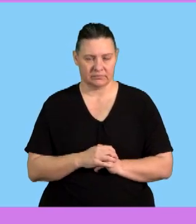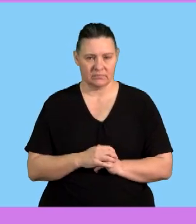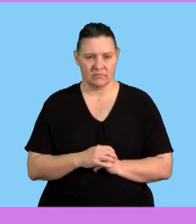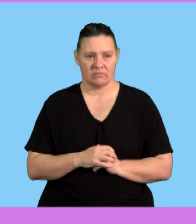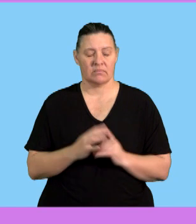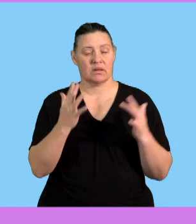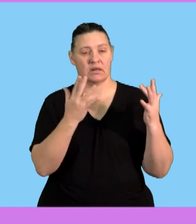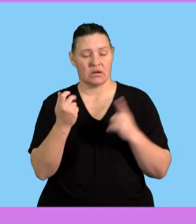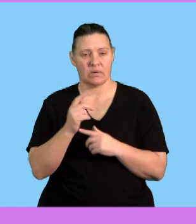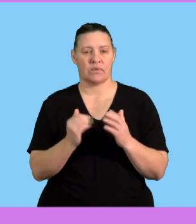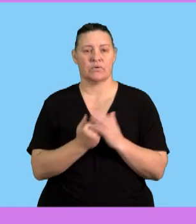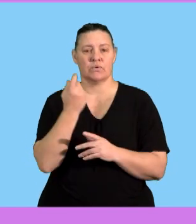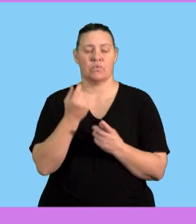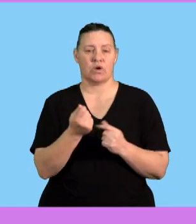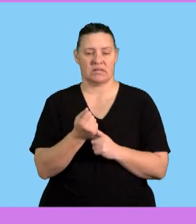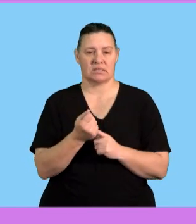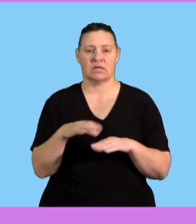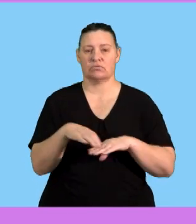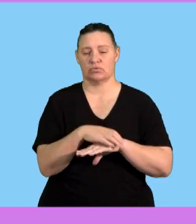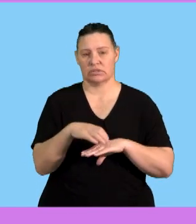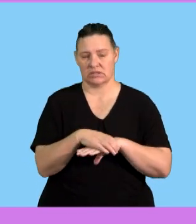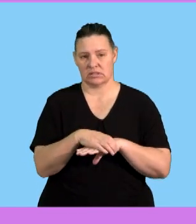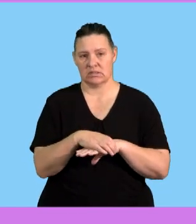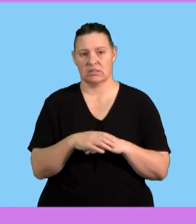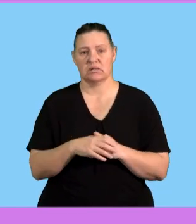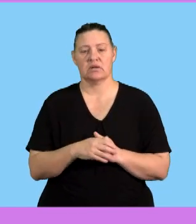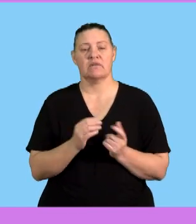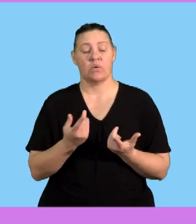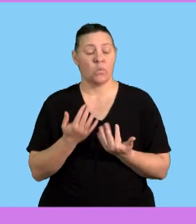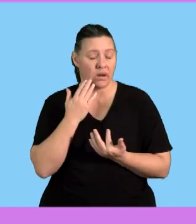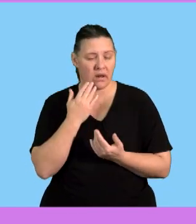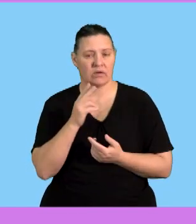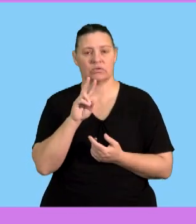2023. Calculate the new price of a pair of shoes in